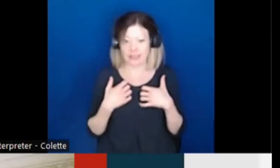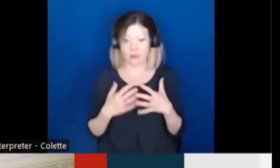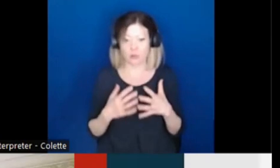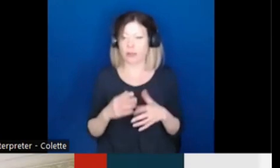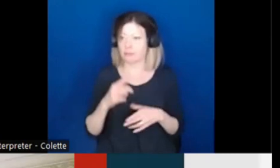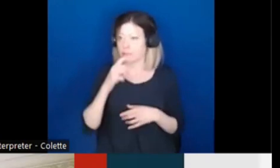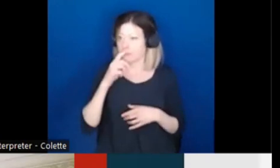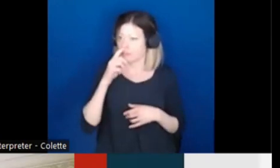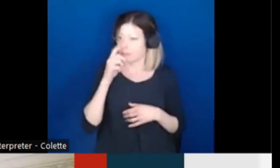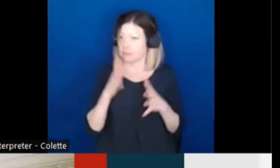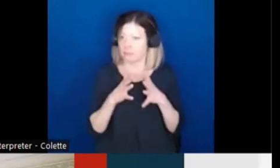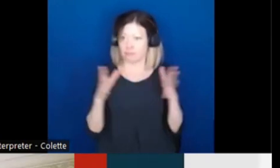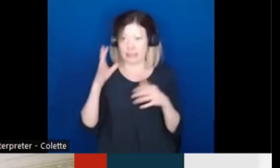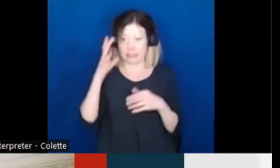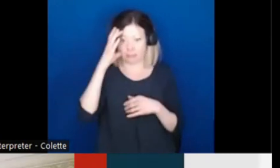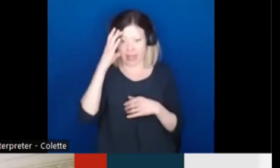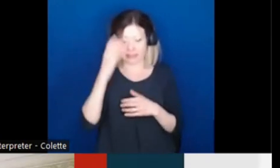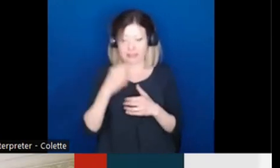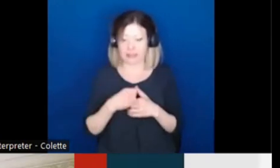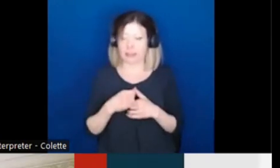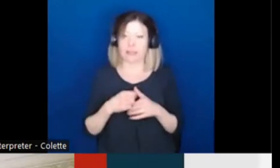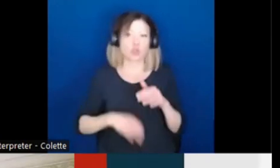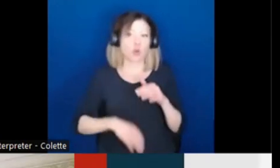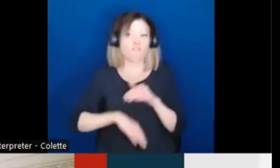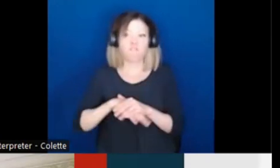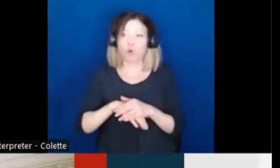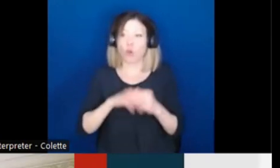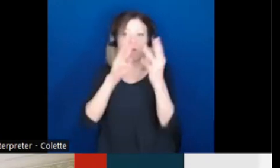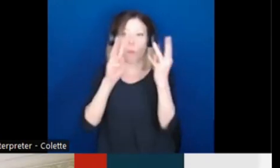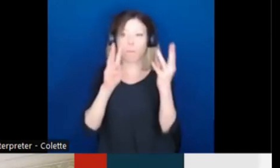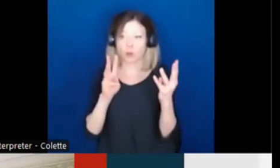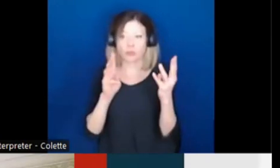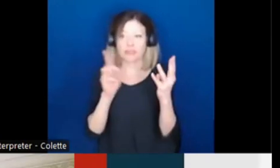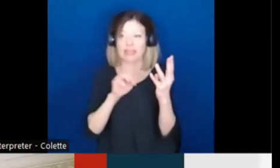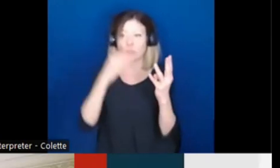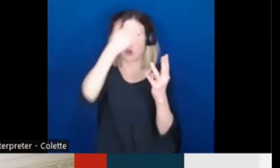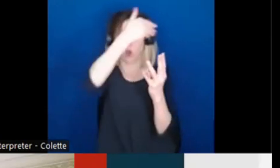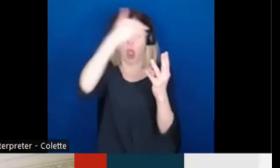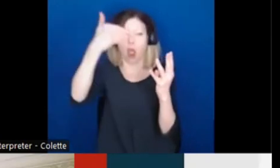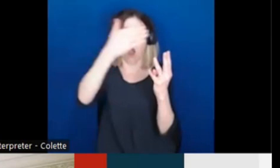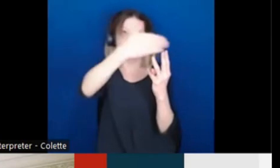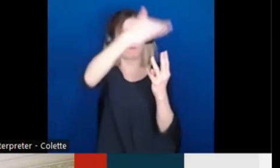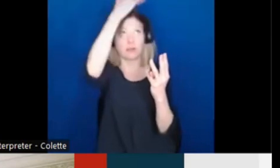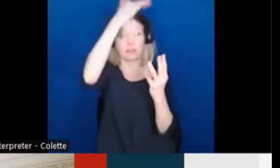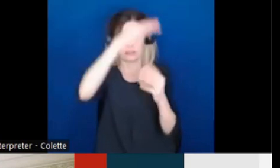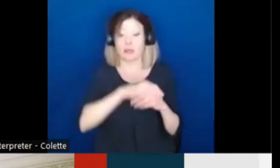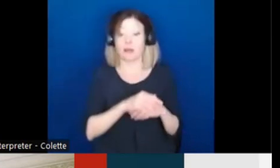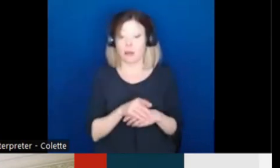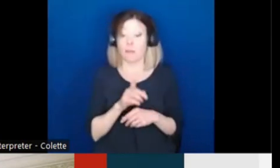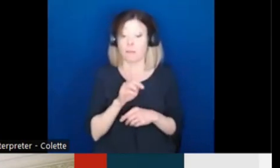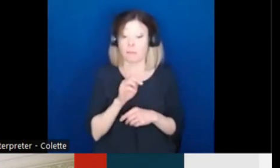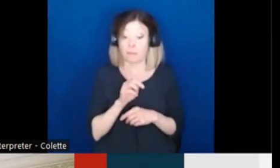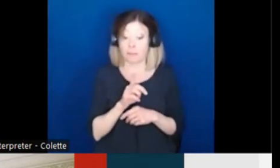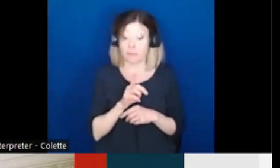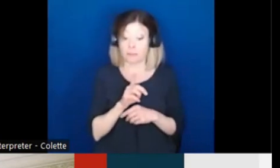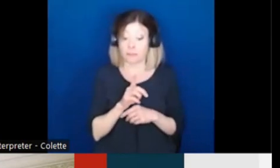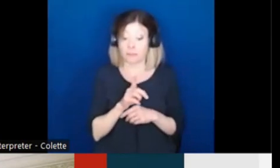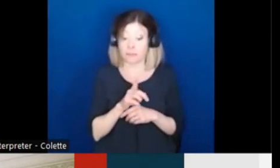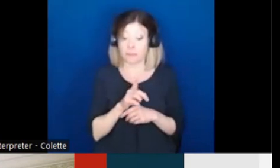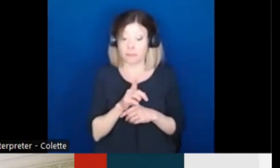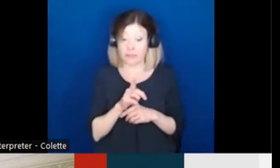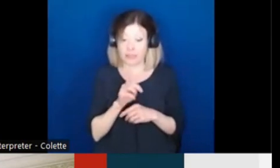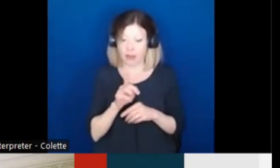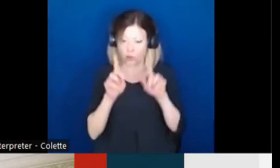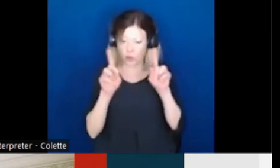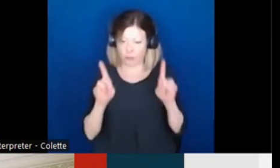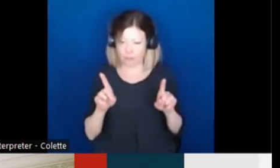It's got a little canopy over it. Now that isn't the original bed, but we have a picture by Branwell. I should have put that up. It's a